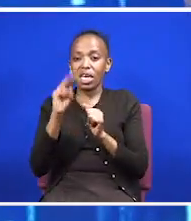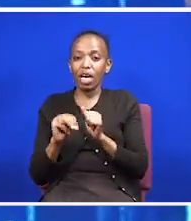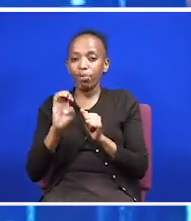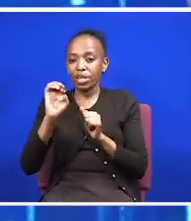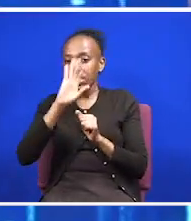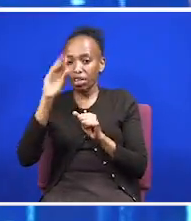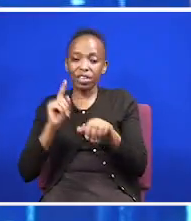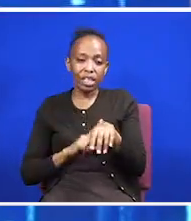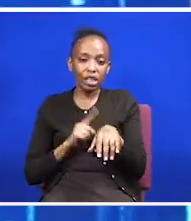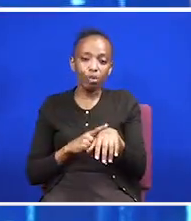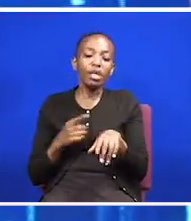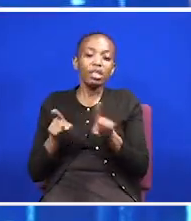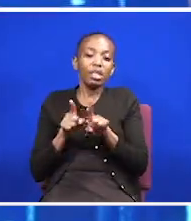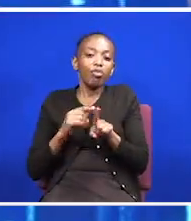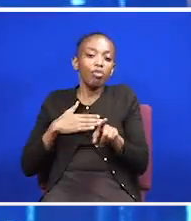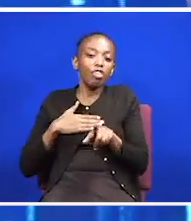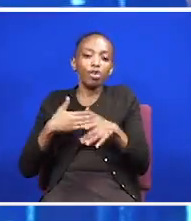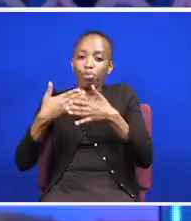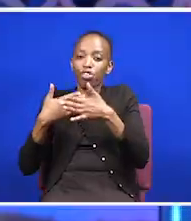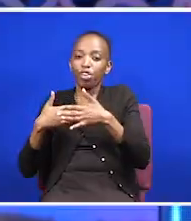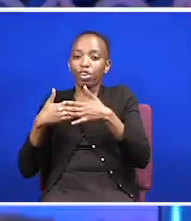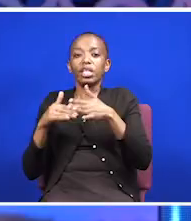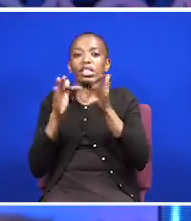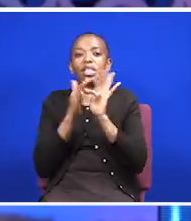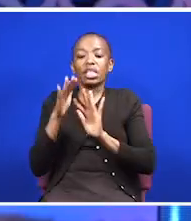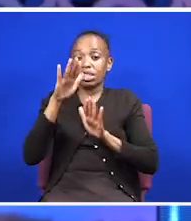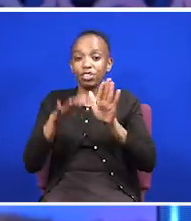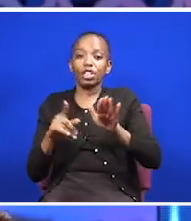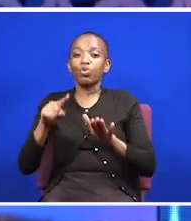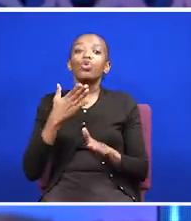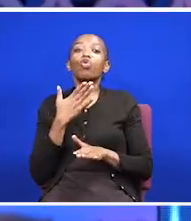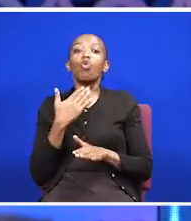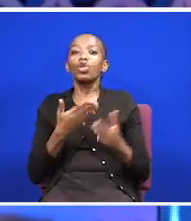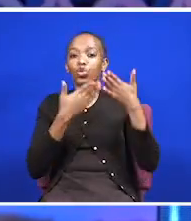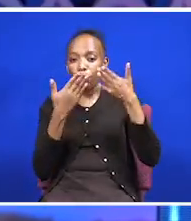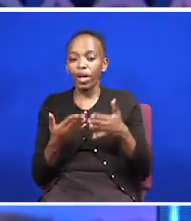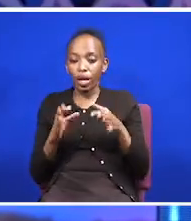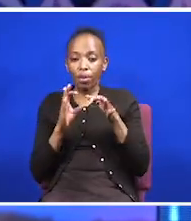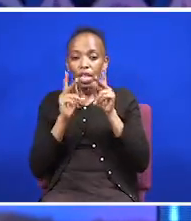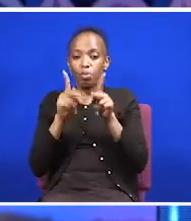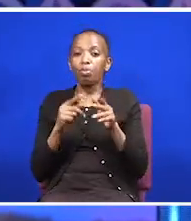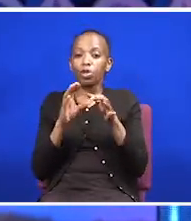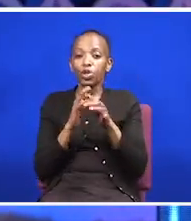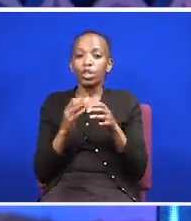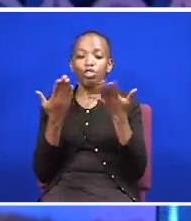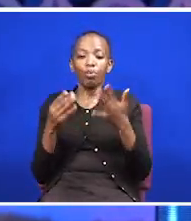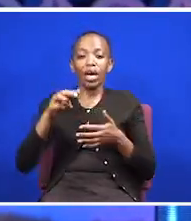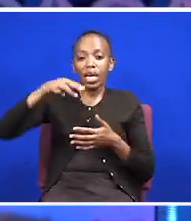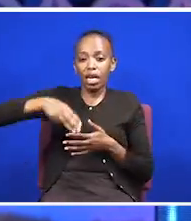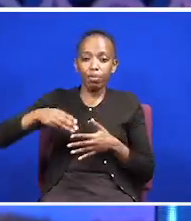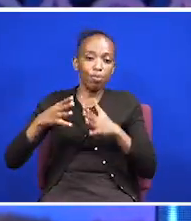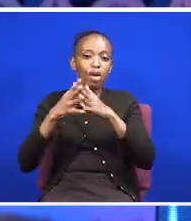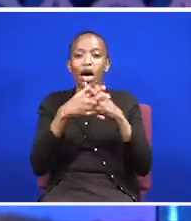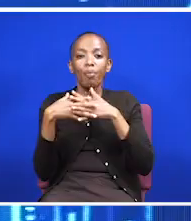us. All right. Please also feel at Jesus' feet. We also want to welcome those who are joining this broadcast from Namibia,